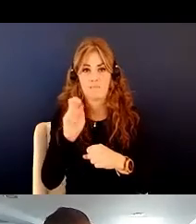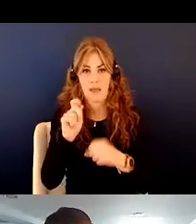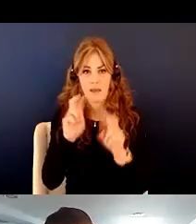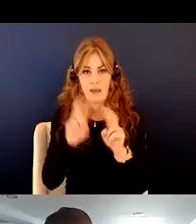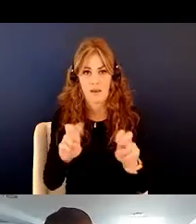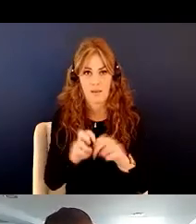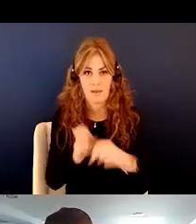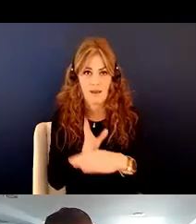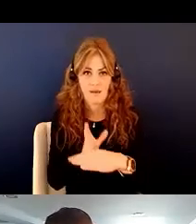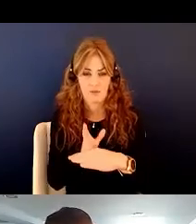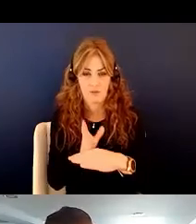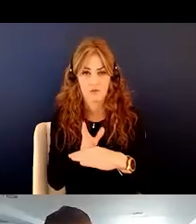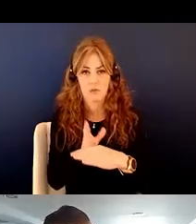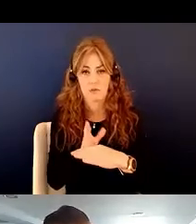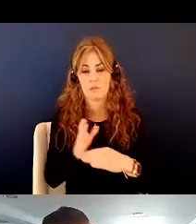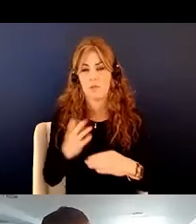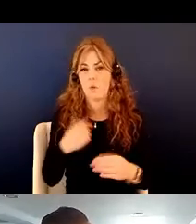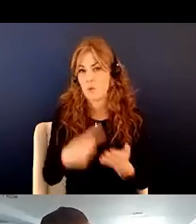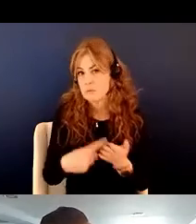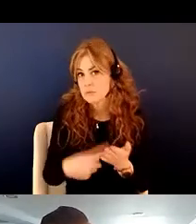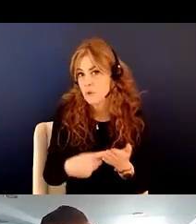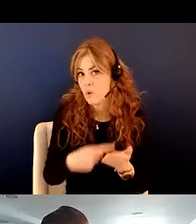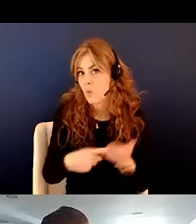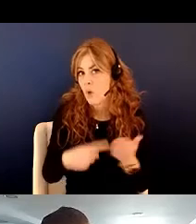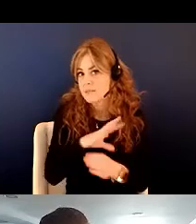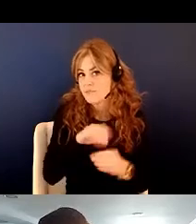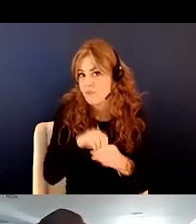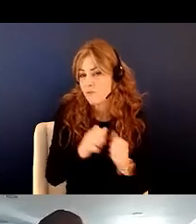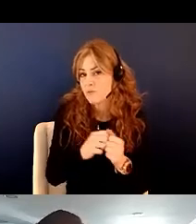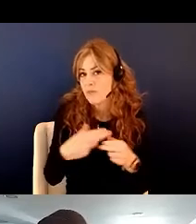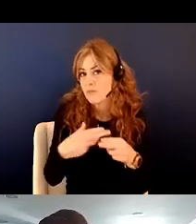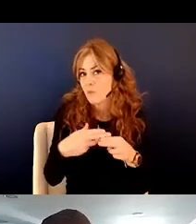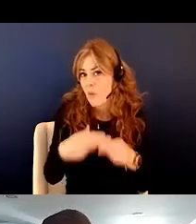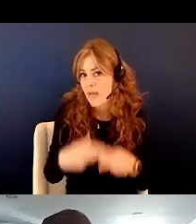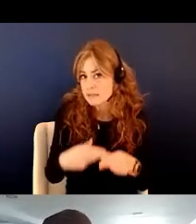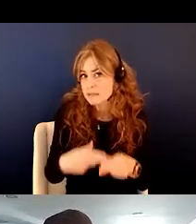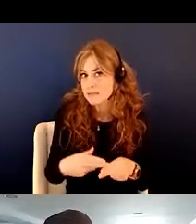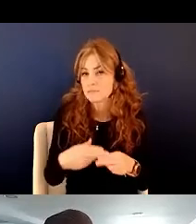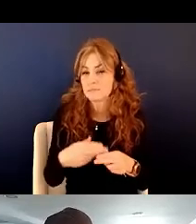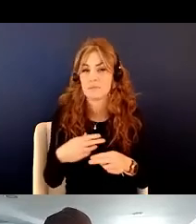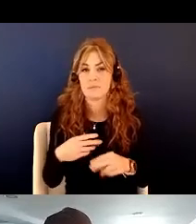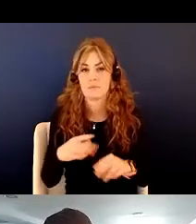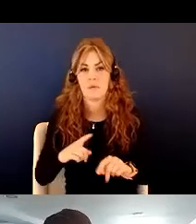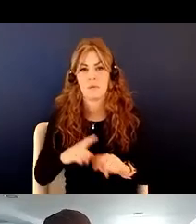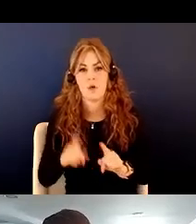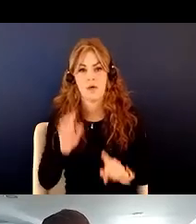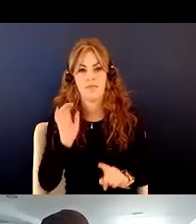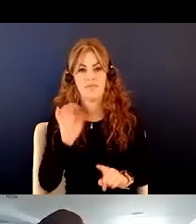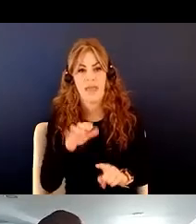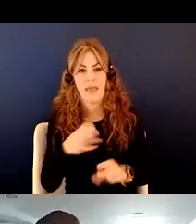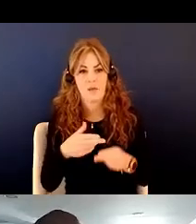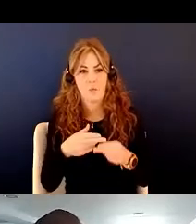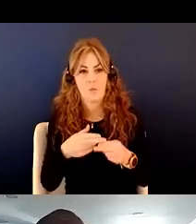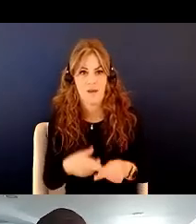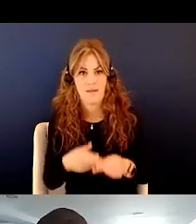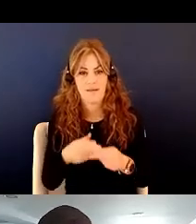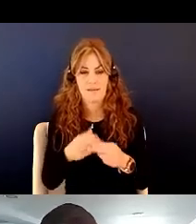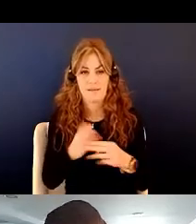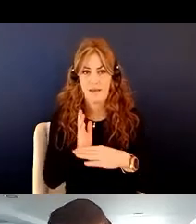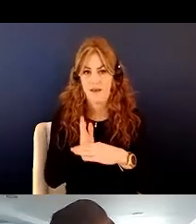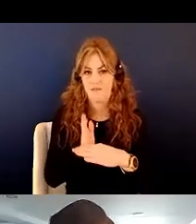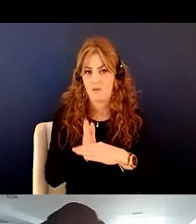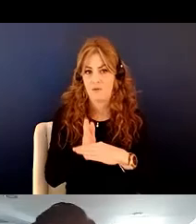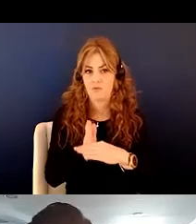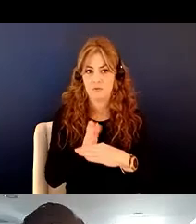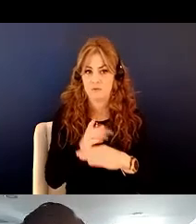little bit with what goes into our weights and how we conceptualize that, but this basic weighted average formulation is not